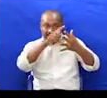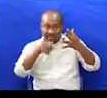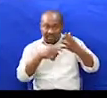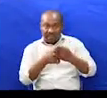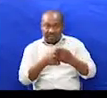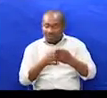Dalton,